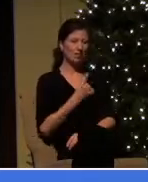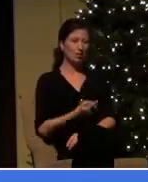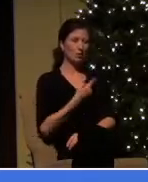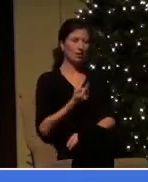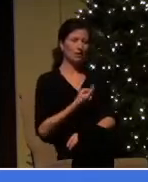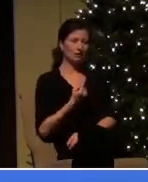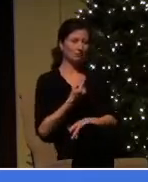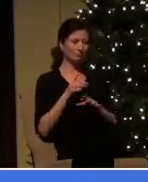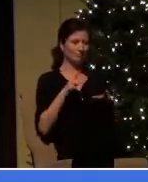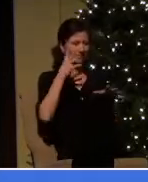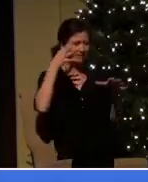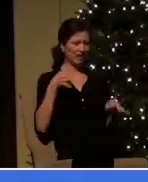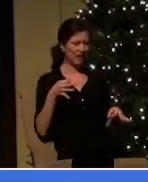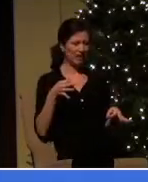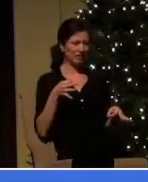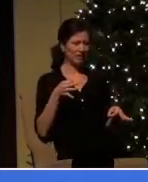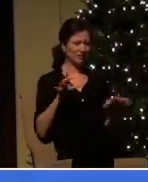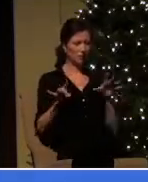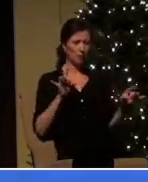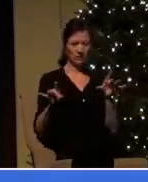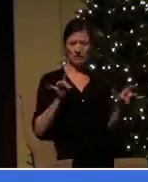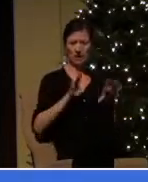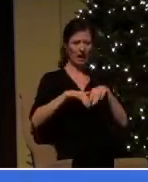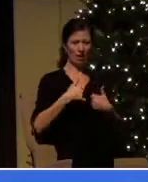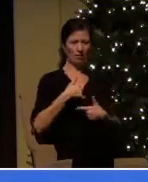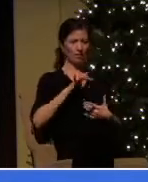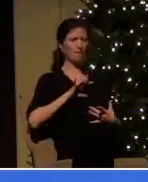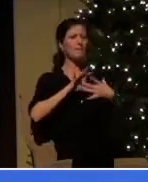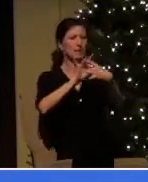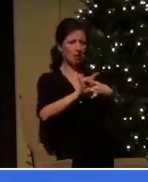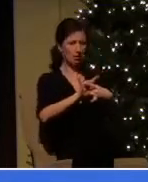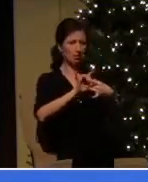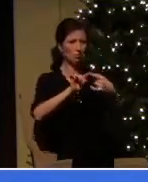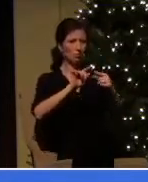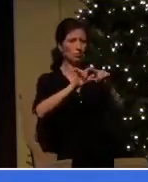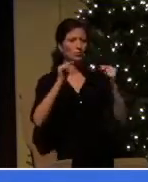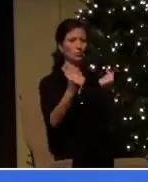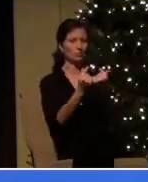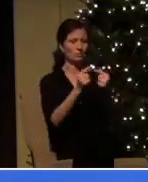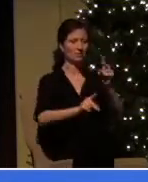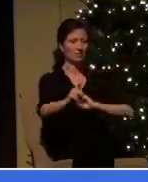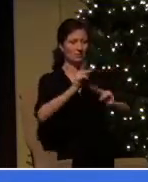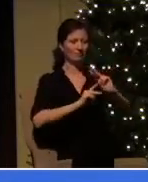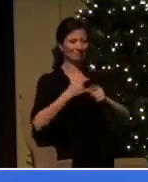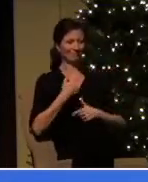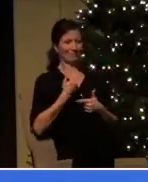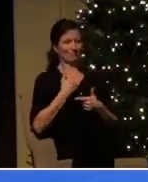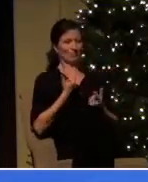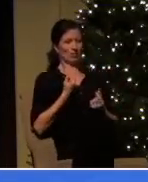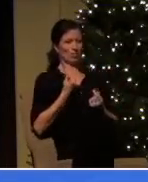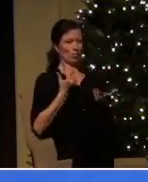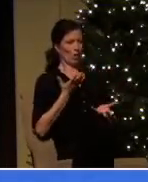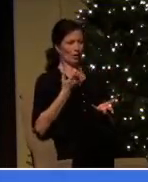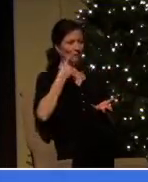had to make the choice of how do I belong to this group of people and what do I have to do in order to belong to this group of people